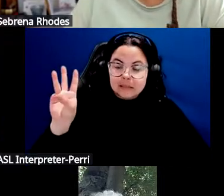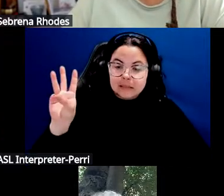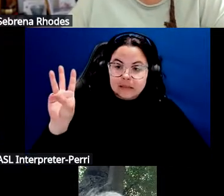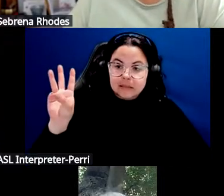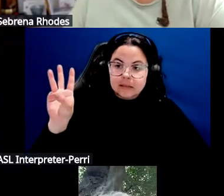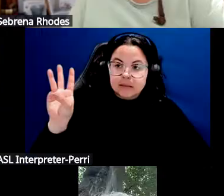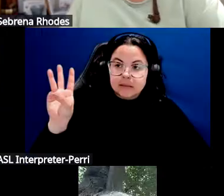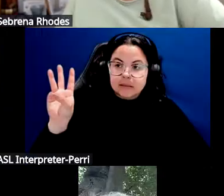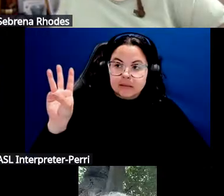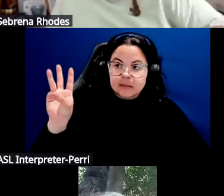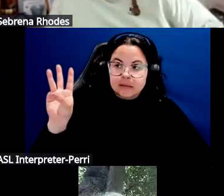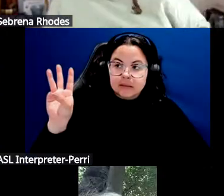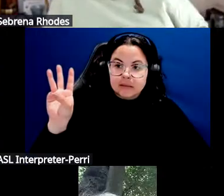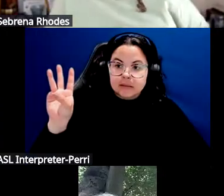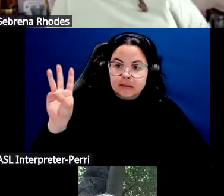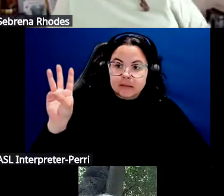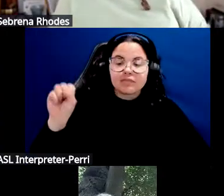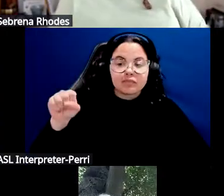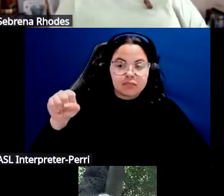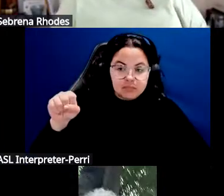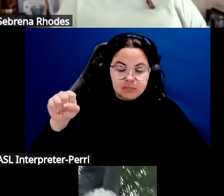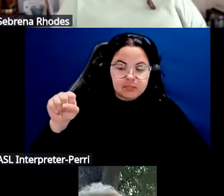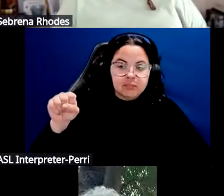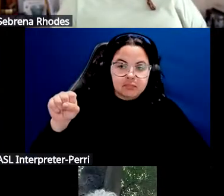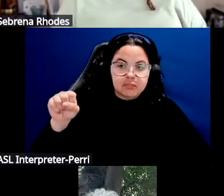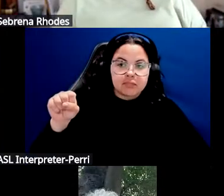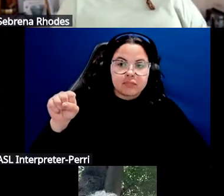5D06, Aye.